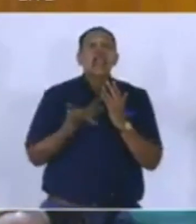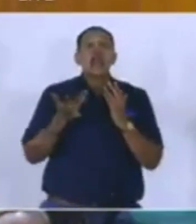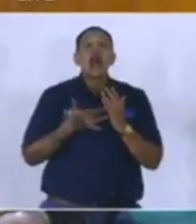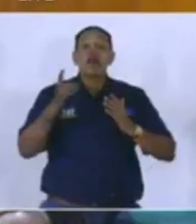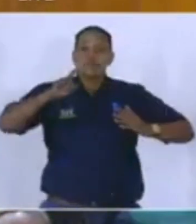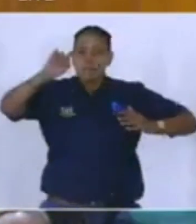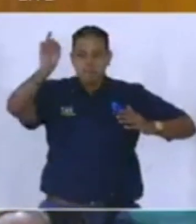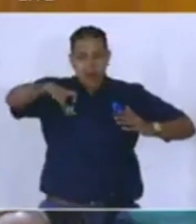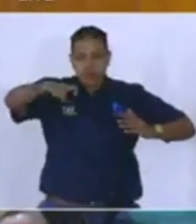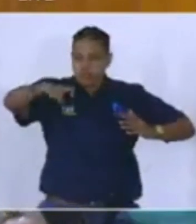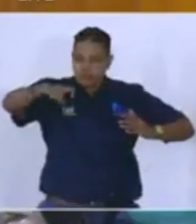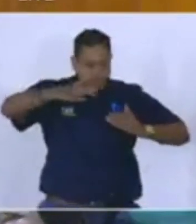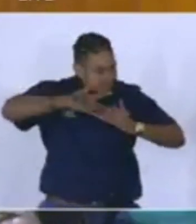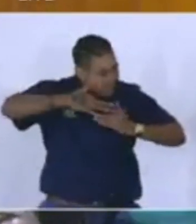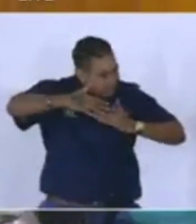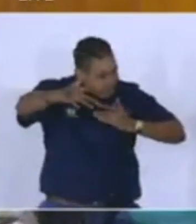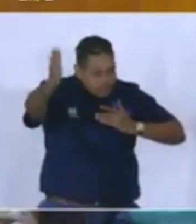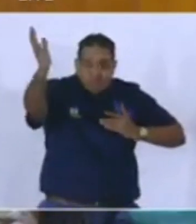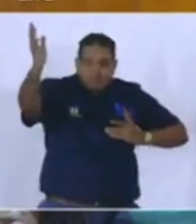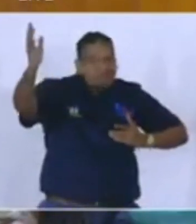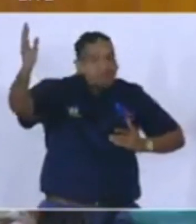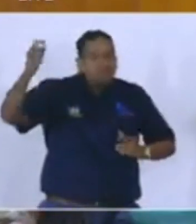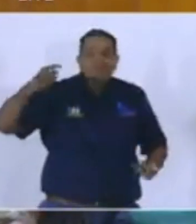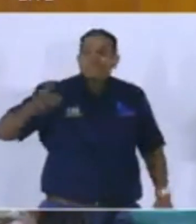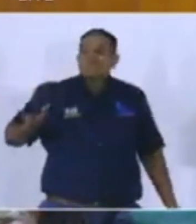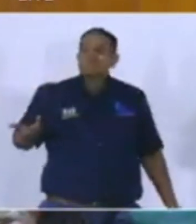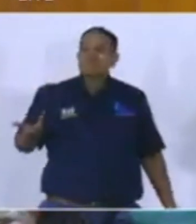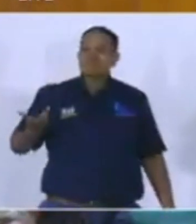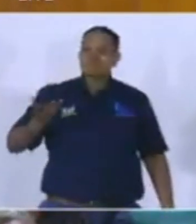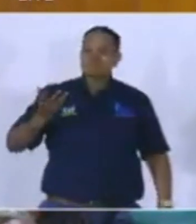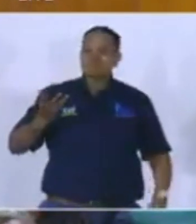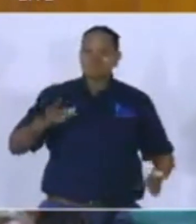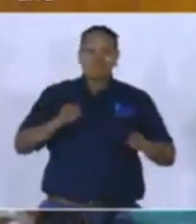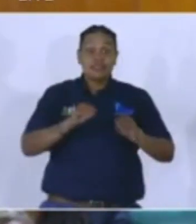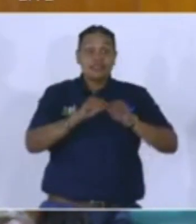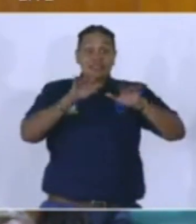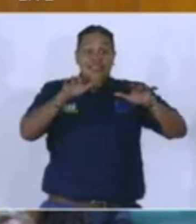imminent, it is ubiquitous,